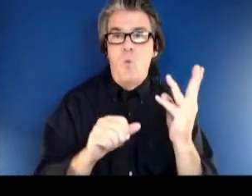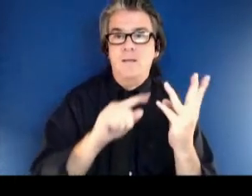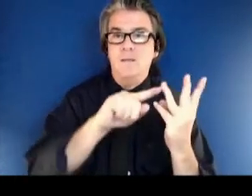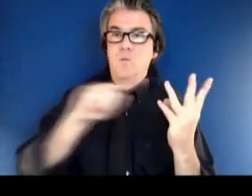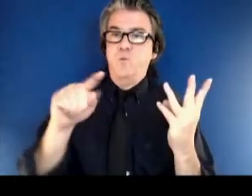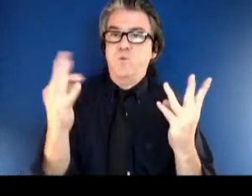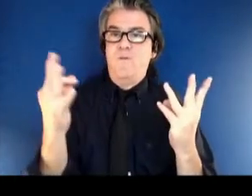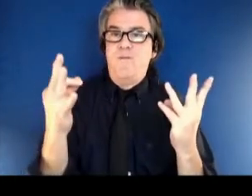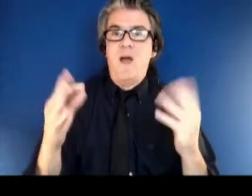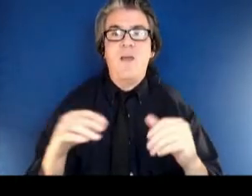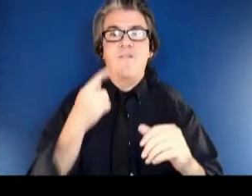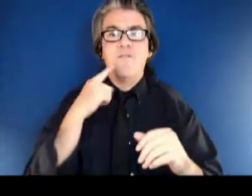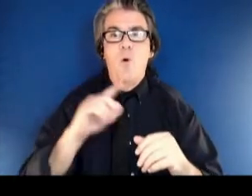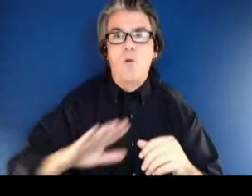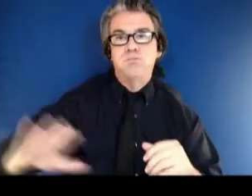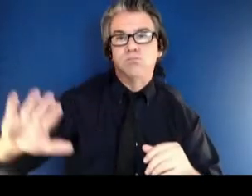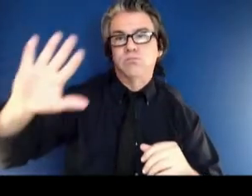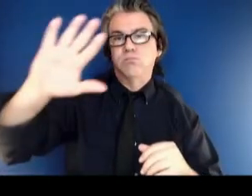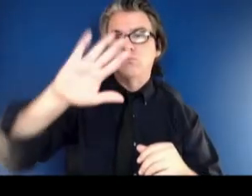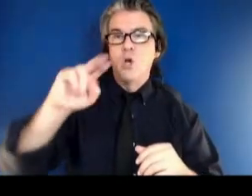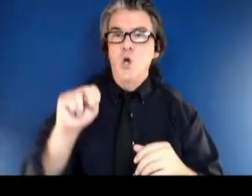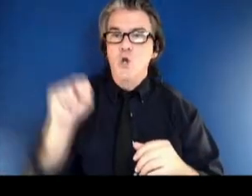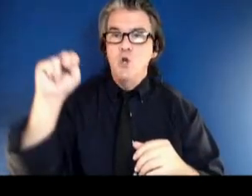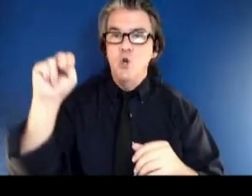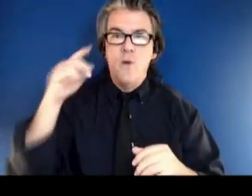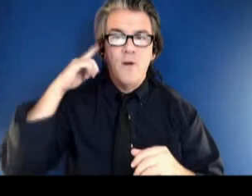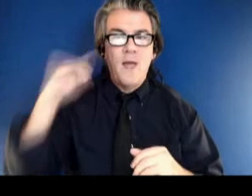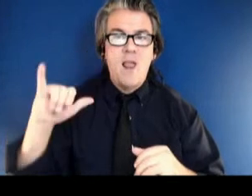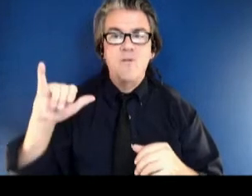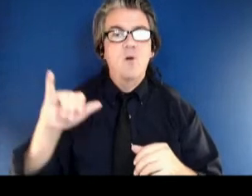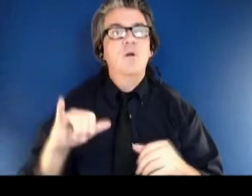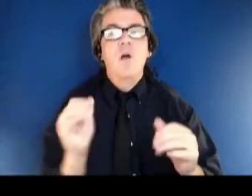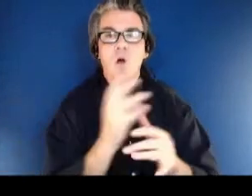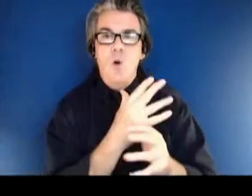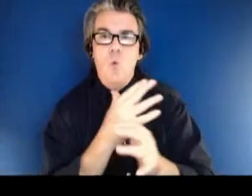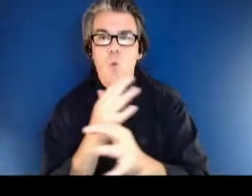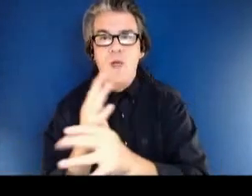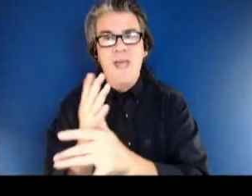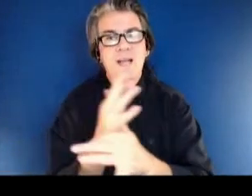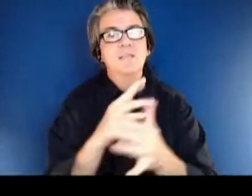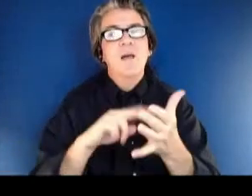of Northern California. Due to the potential spread of those winds causing